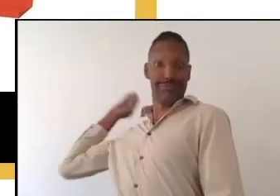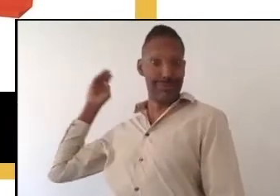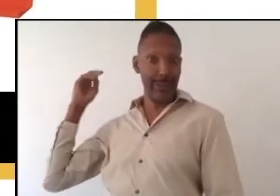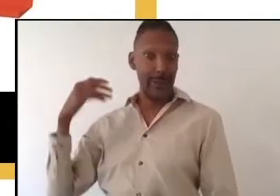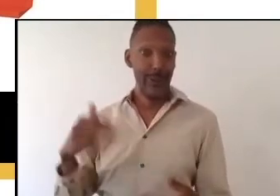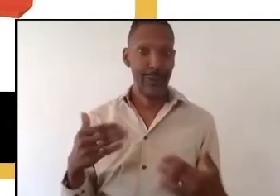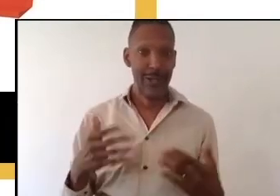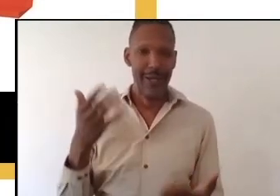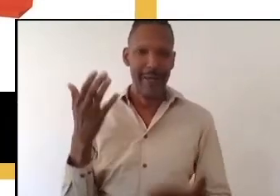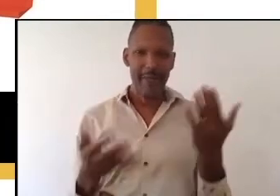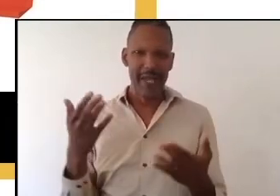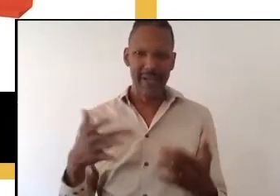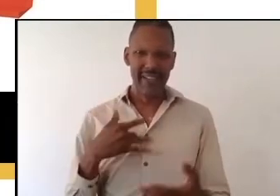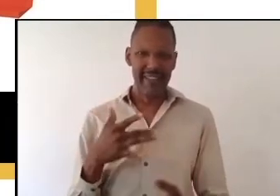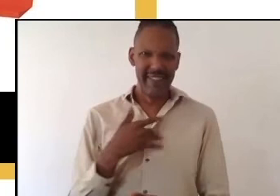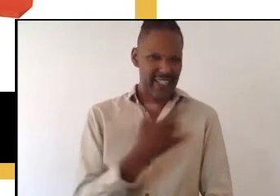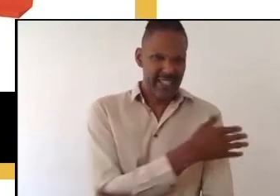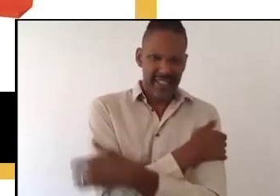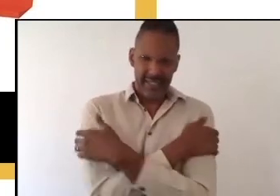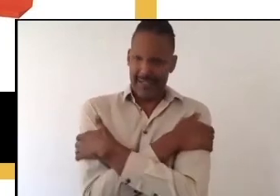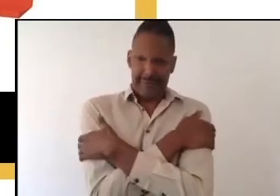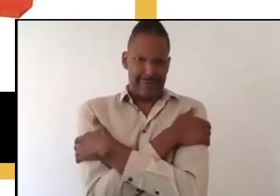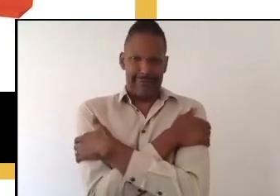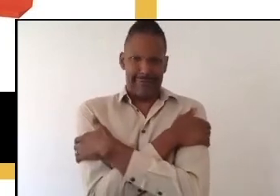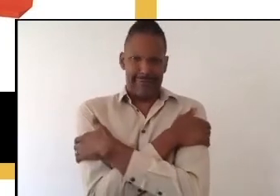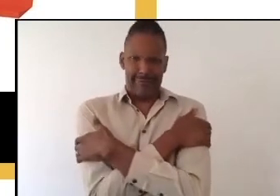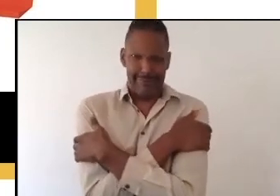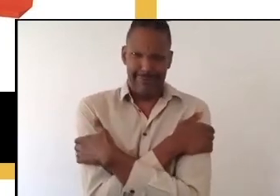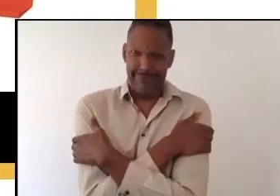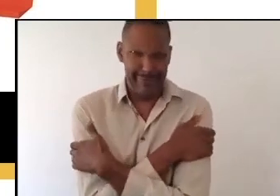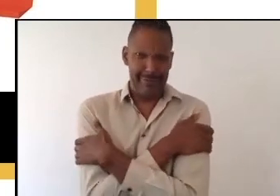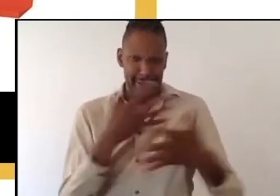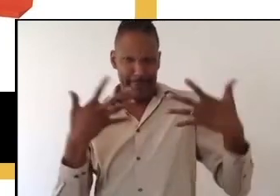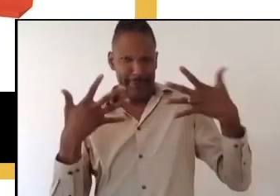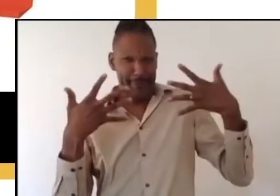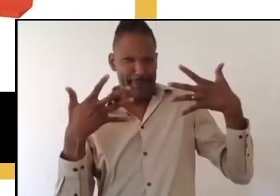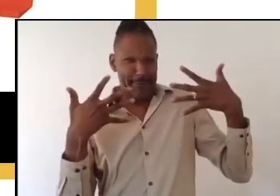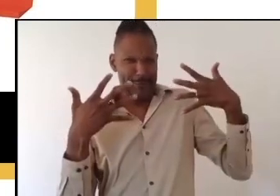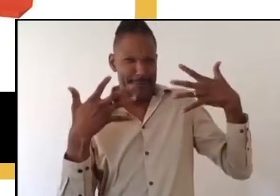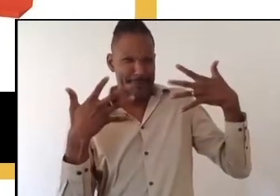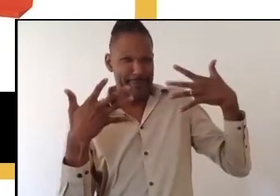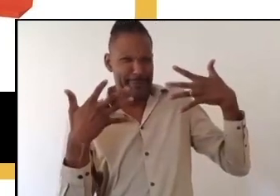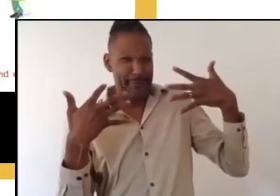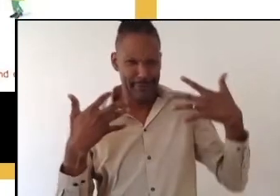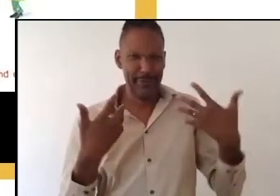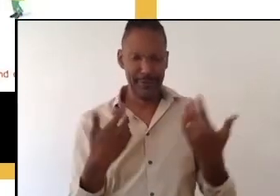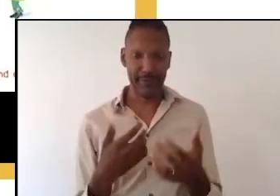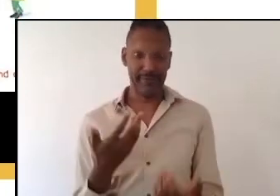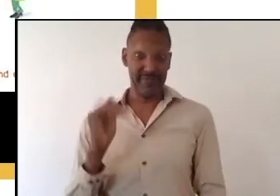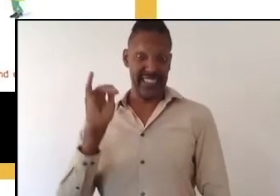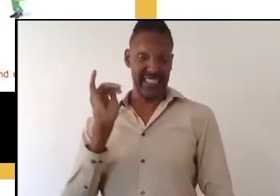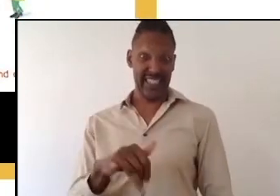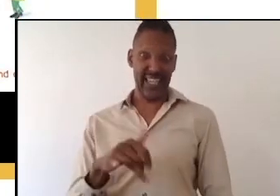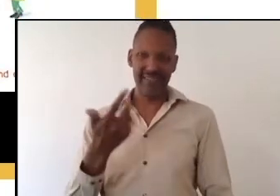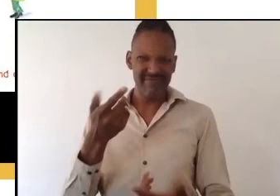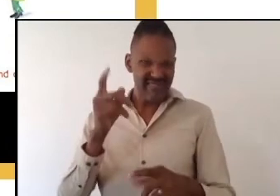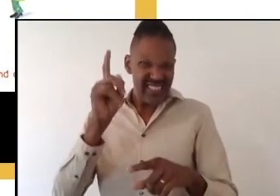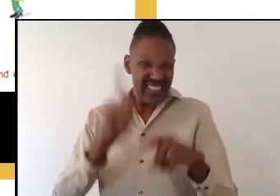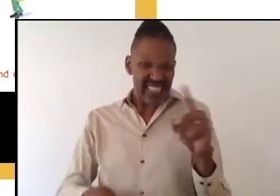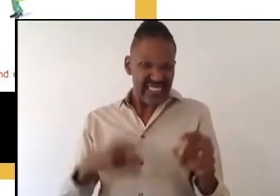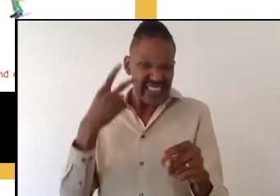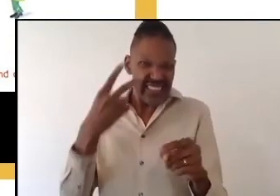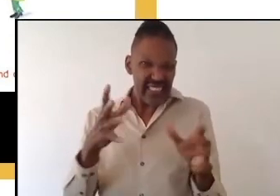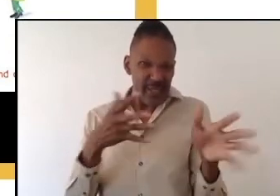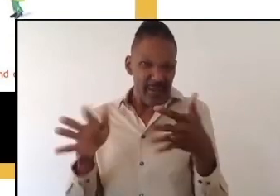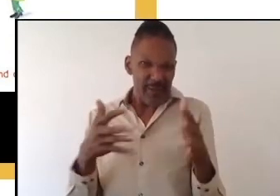the wind is blowing hard enough, you may even have to walk at a slant. You can't see